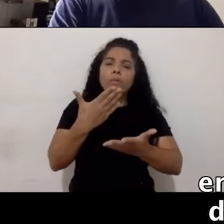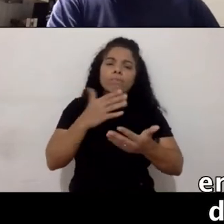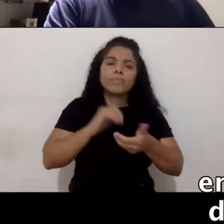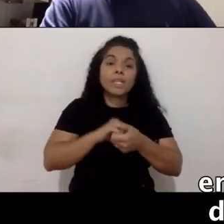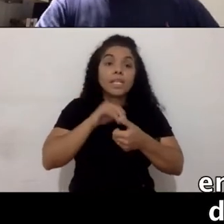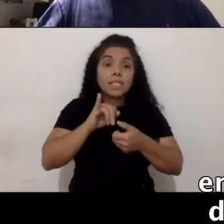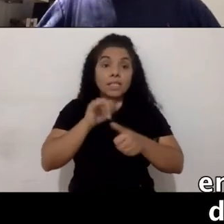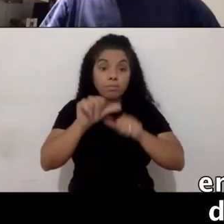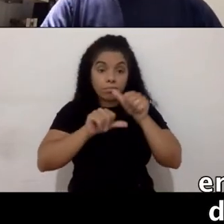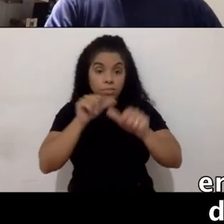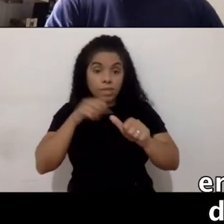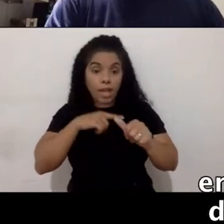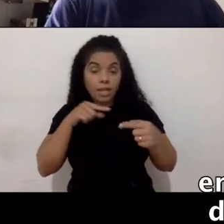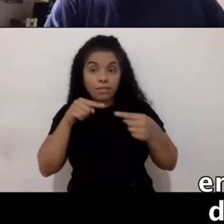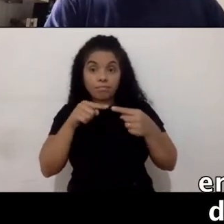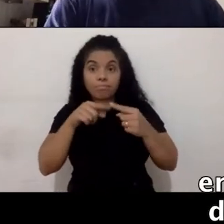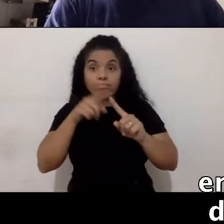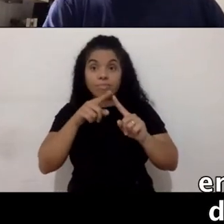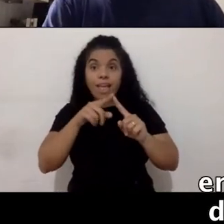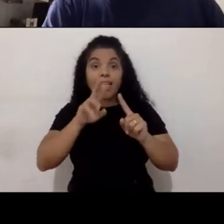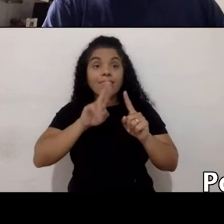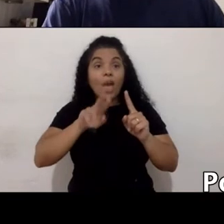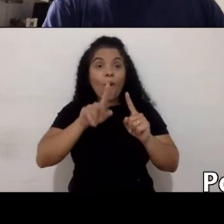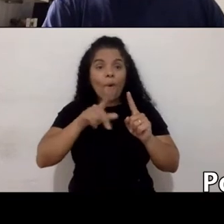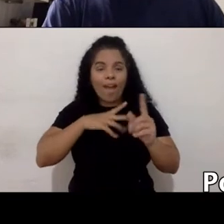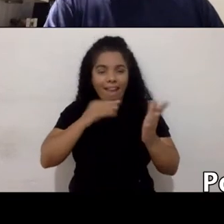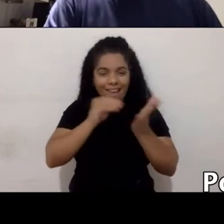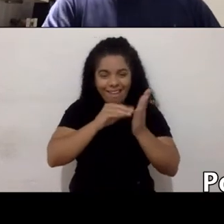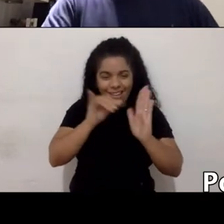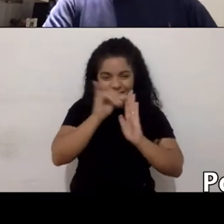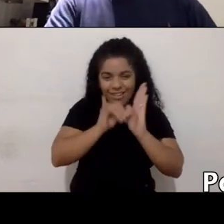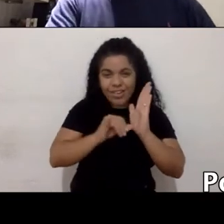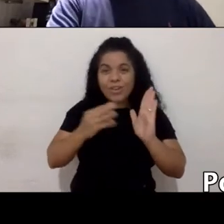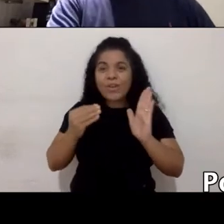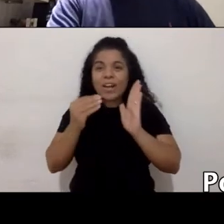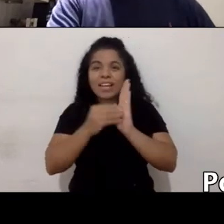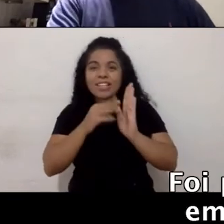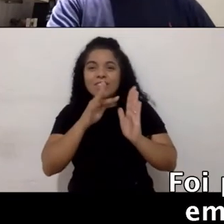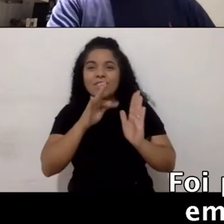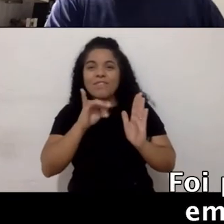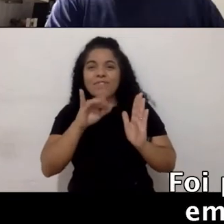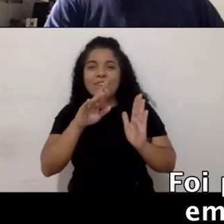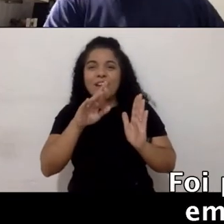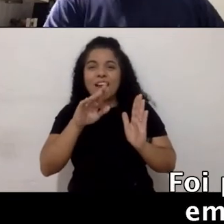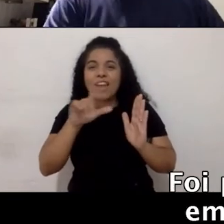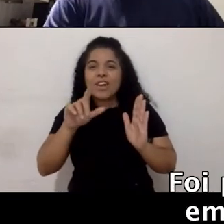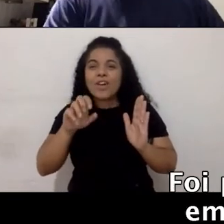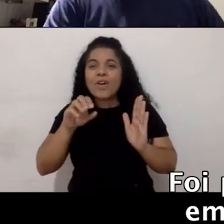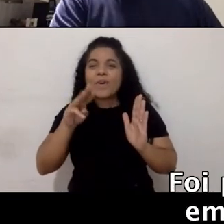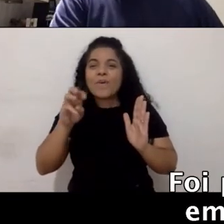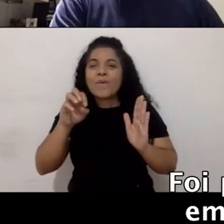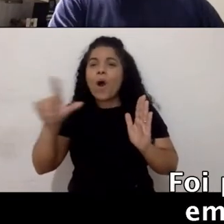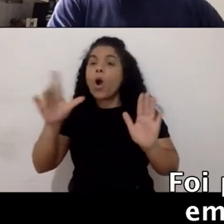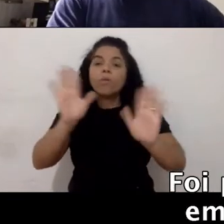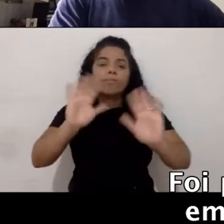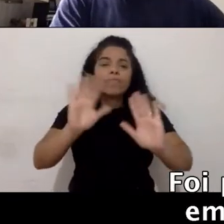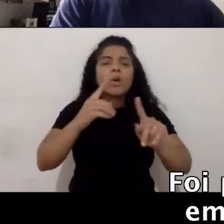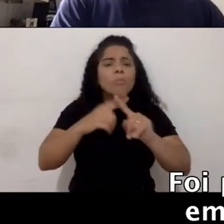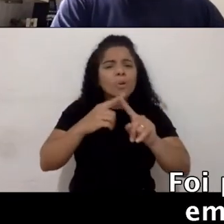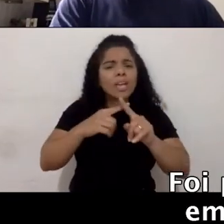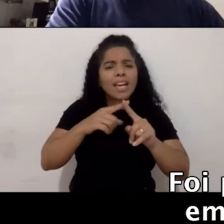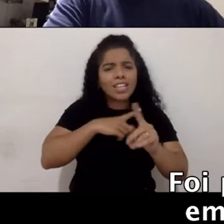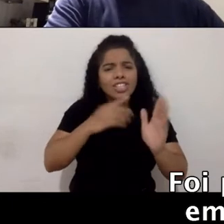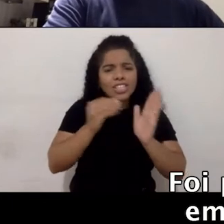we had a firewall rule change, right? Well, why did we have a firewall rule change? Well, that was a part of a larger change. That application,